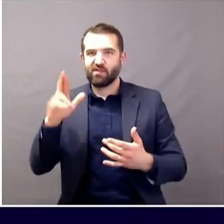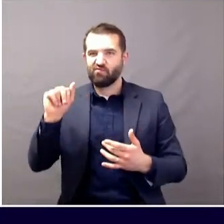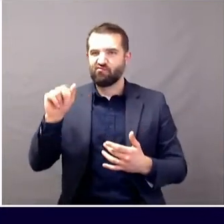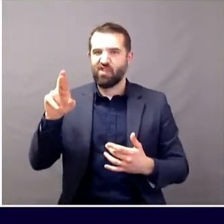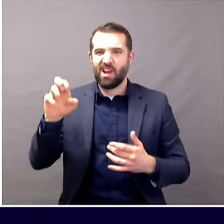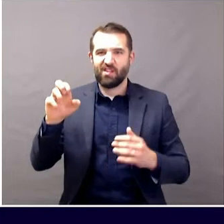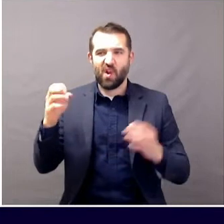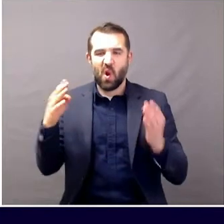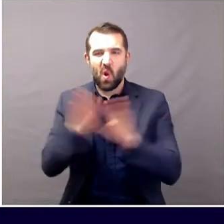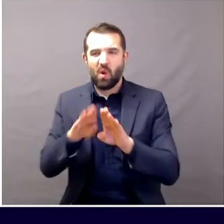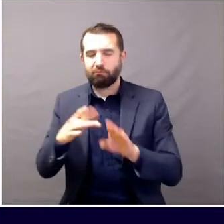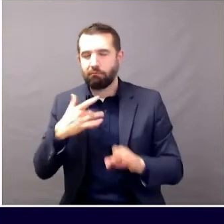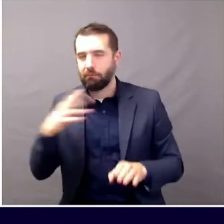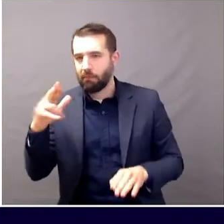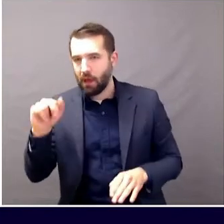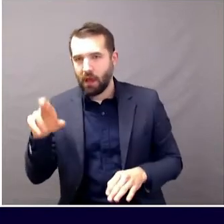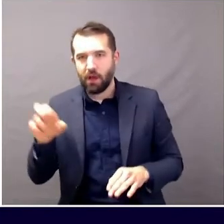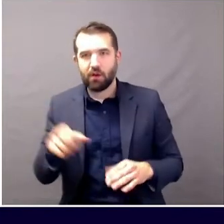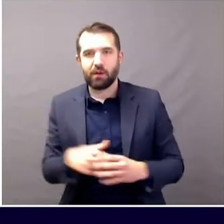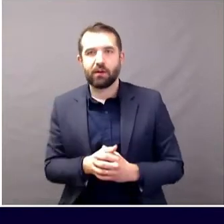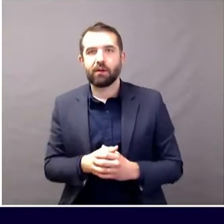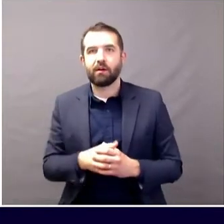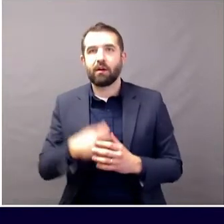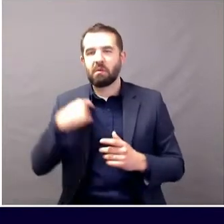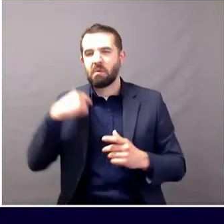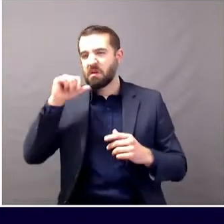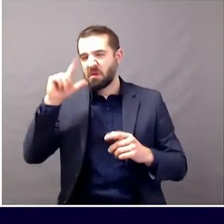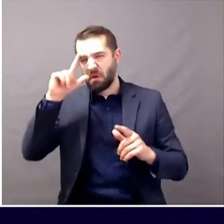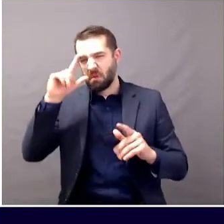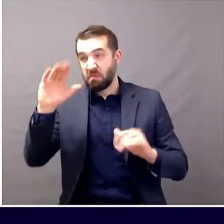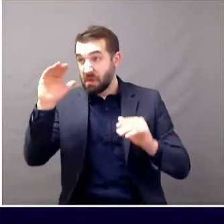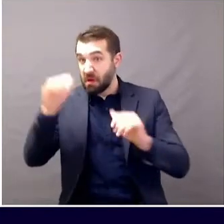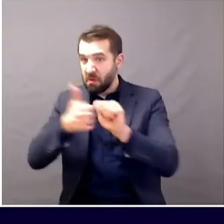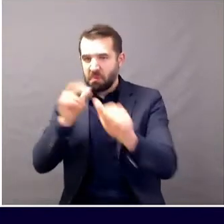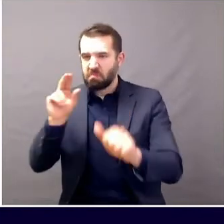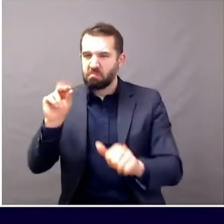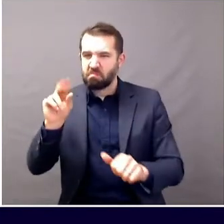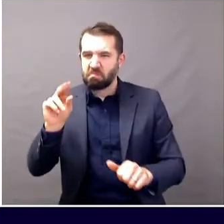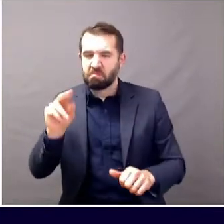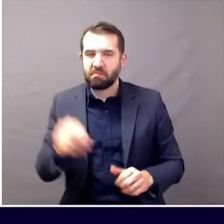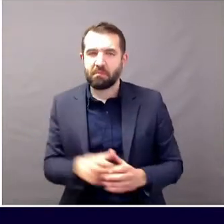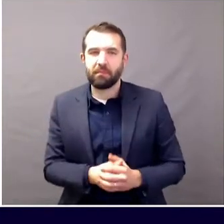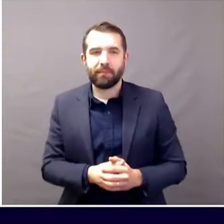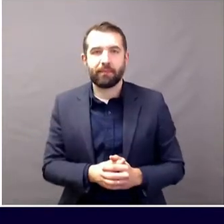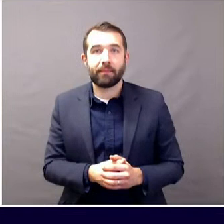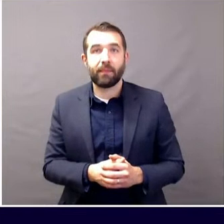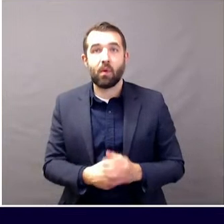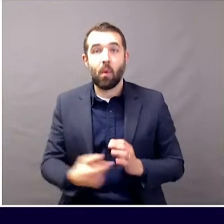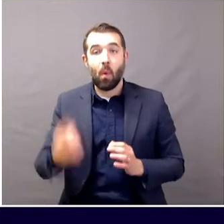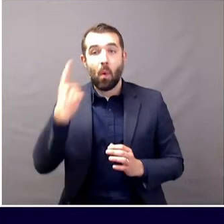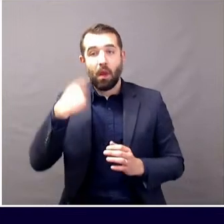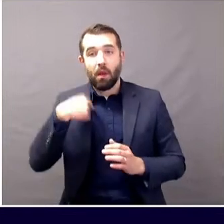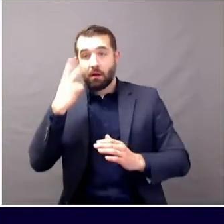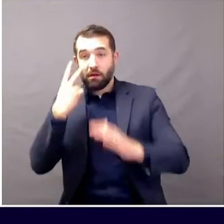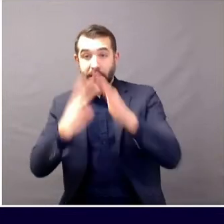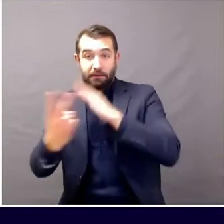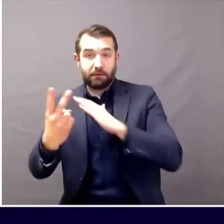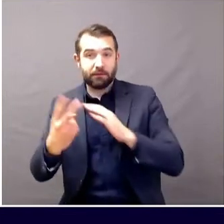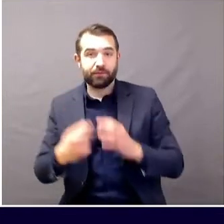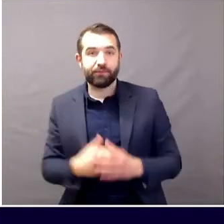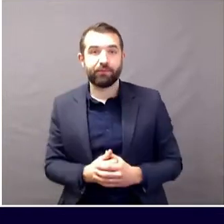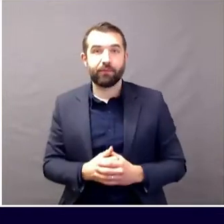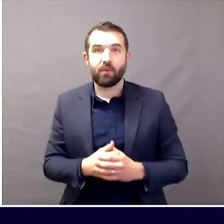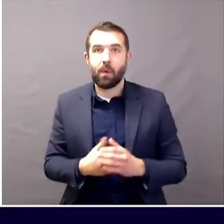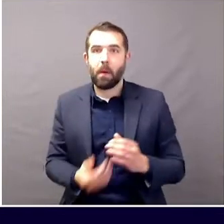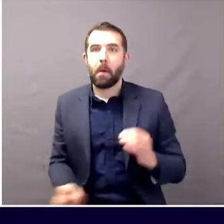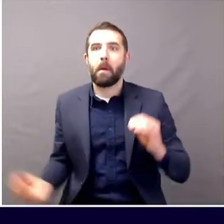anticipating one. What I am anticipating, one being a backlog, but what I am anticipating is a high number of people who are